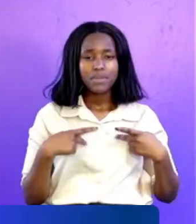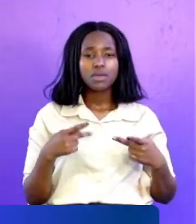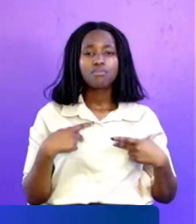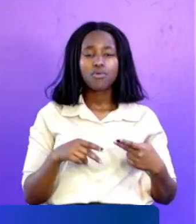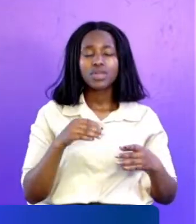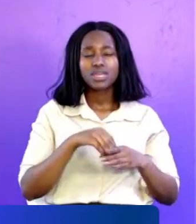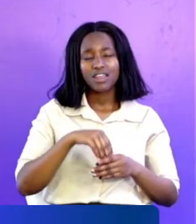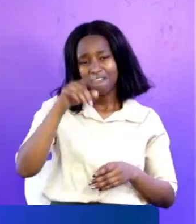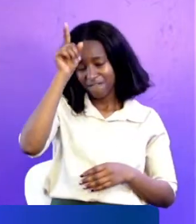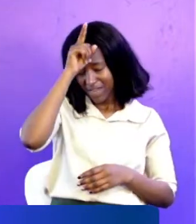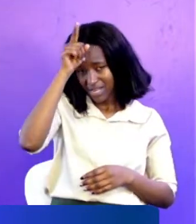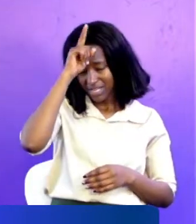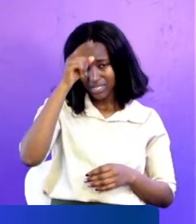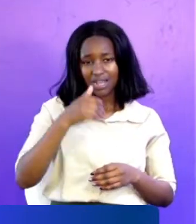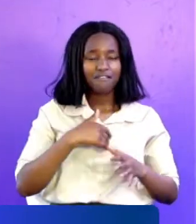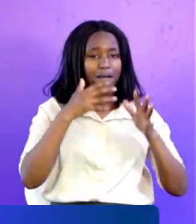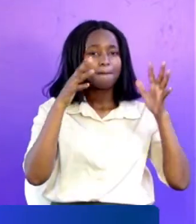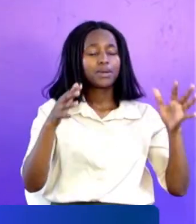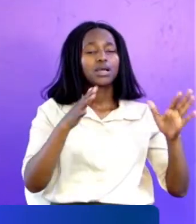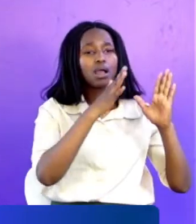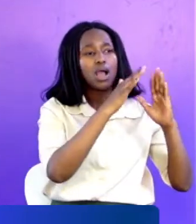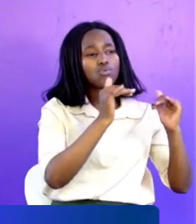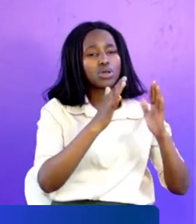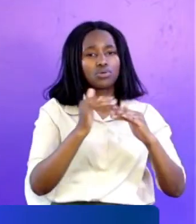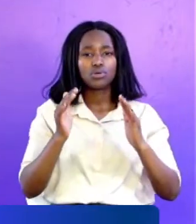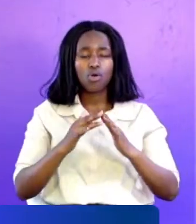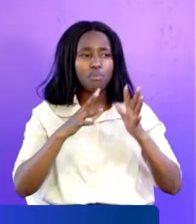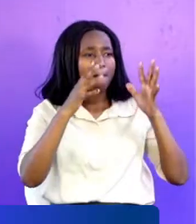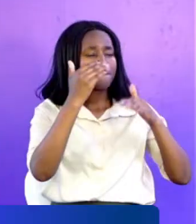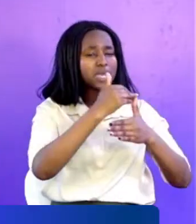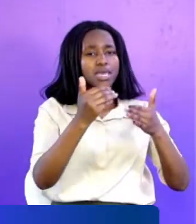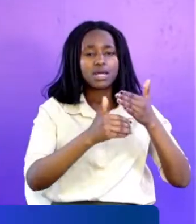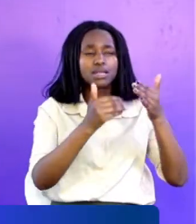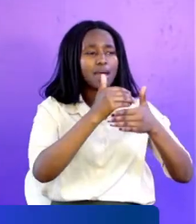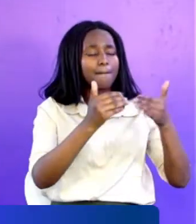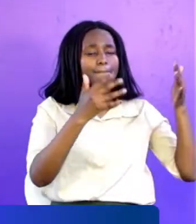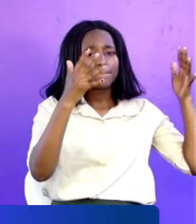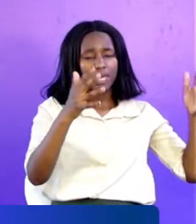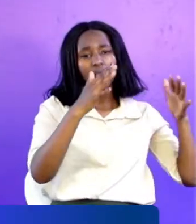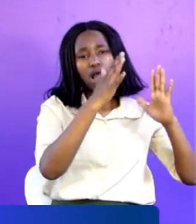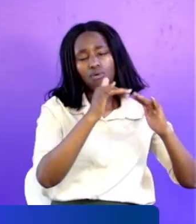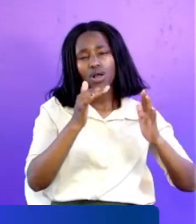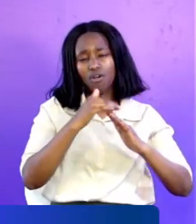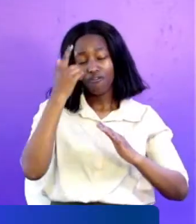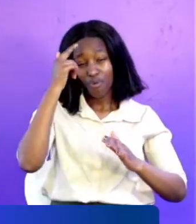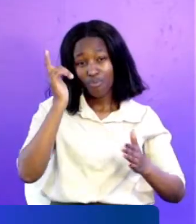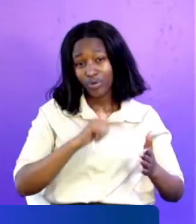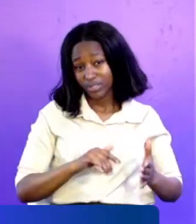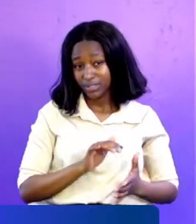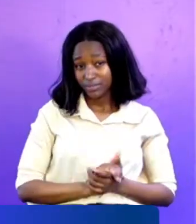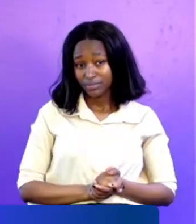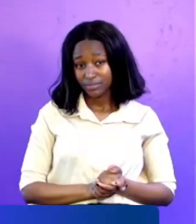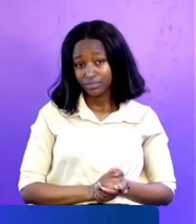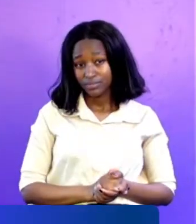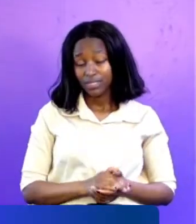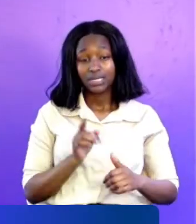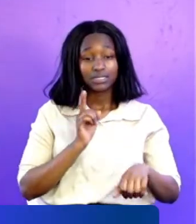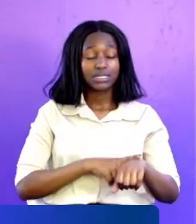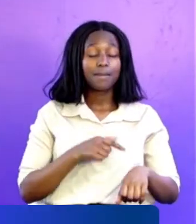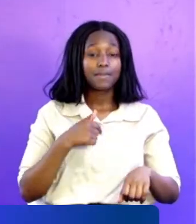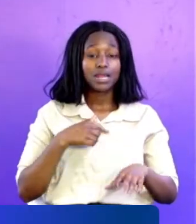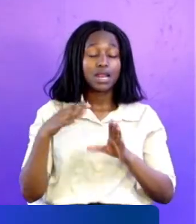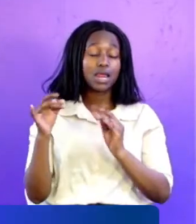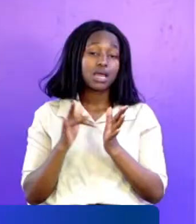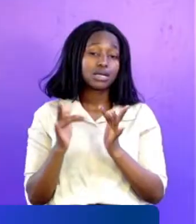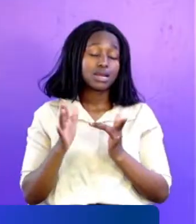houses. Like I've seen some people build for their parents, very big houses. It's a problem. In fact, when I was in Christmas, I was talking to someone, I